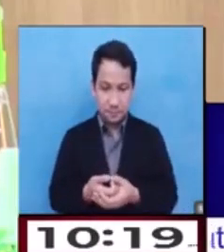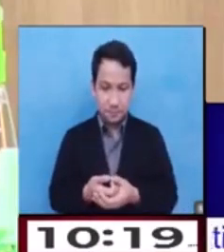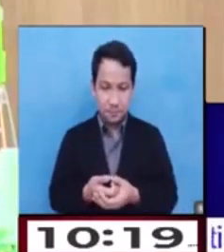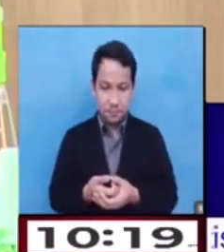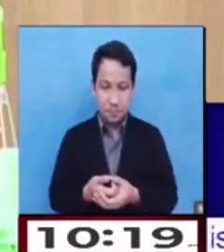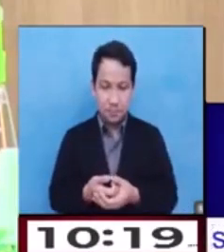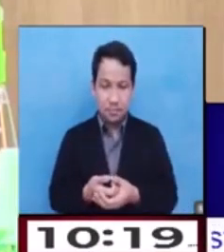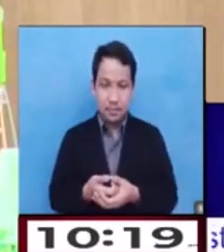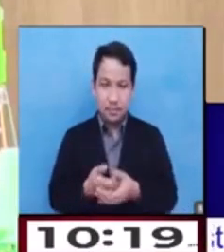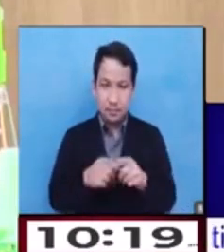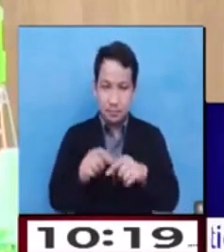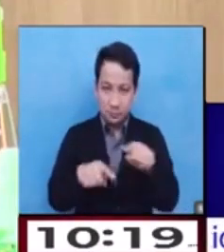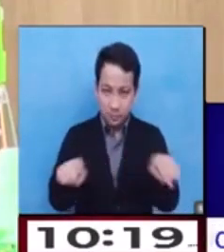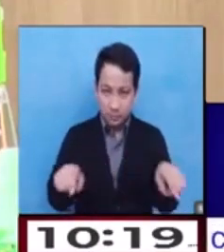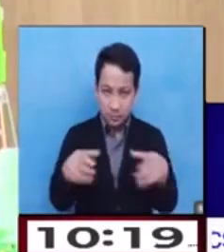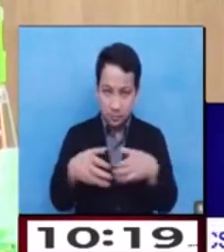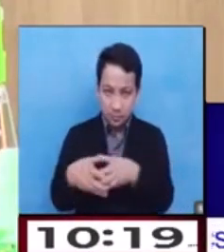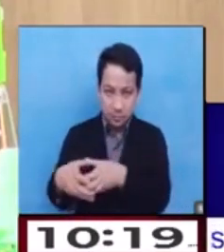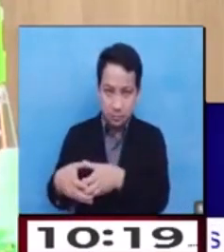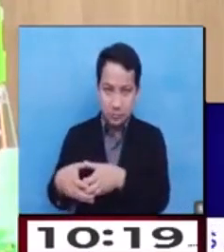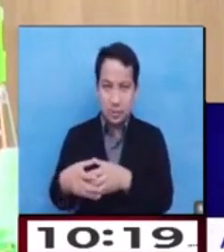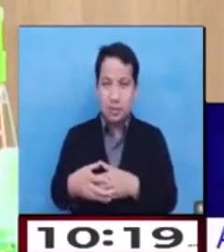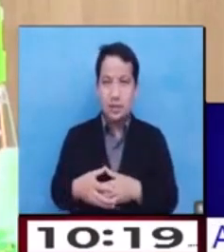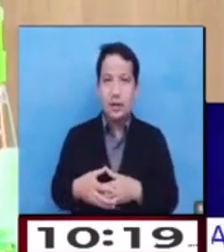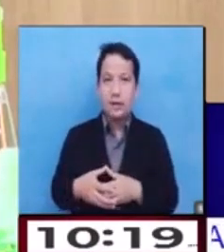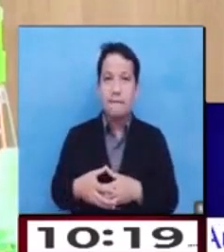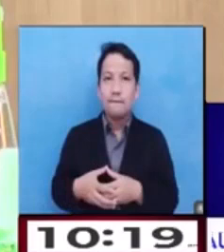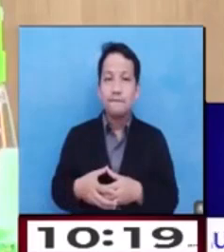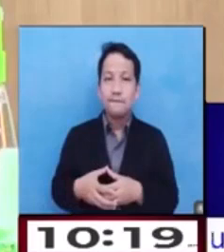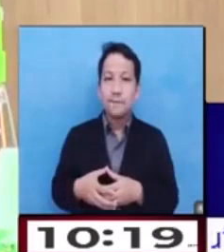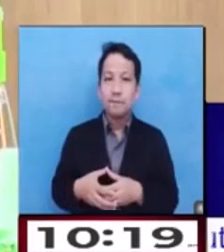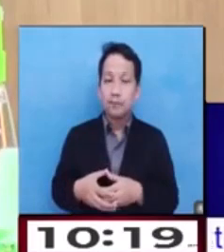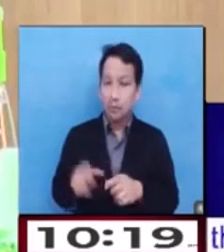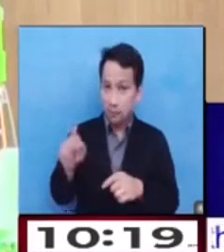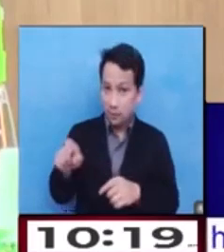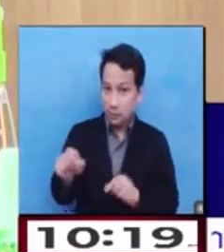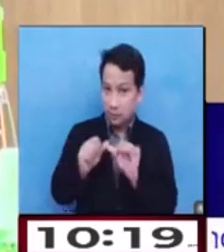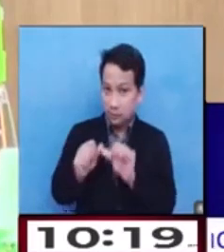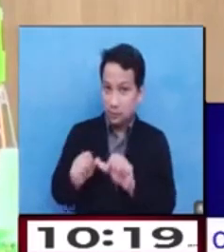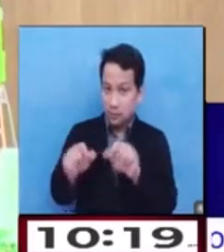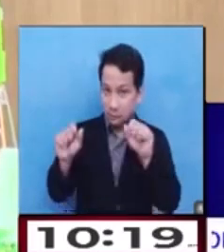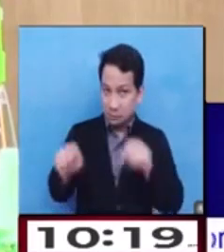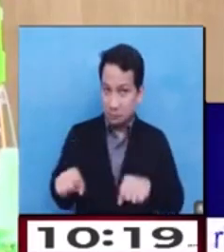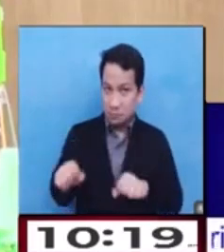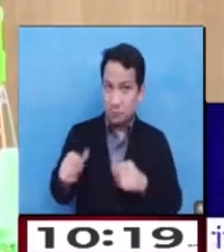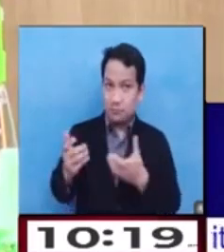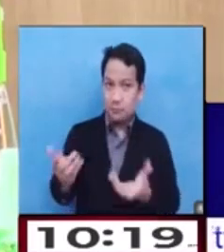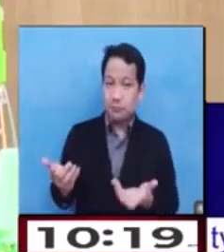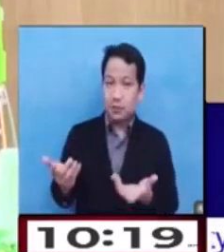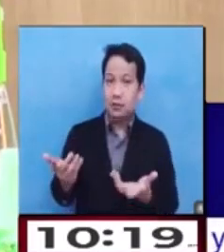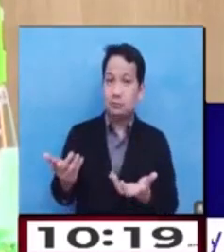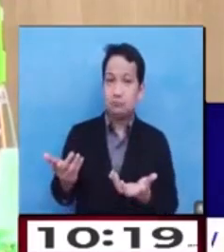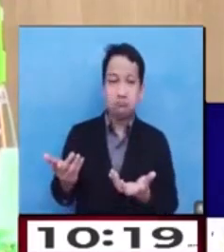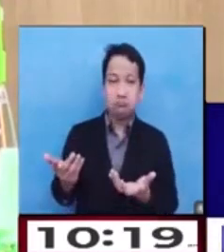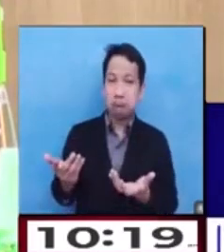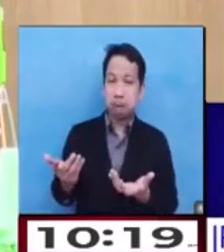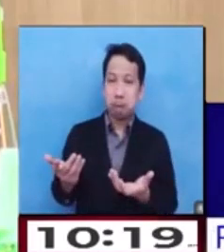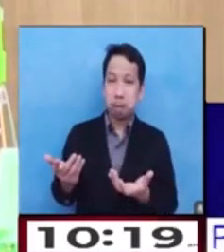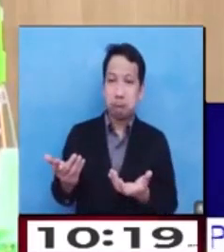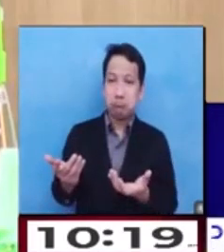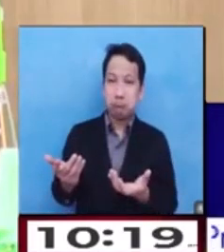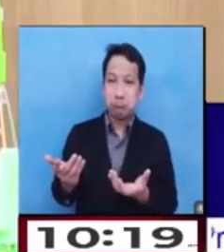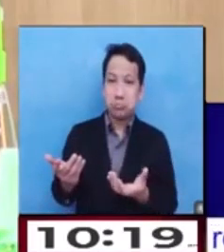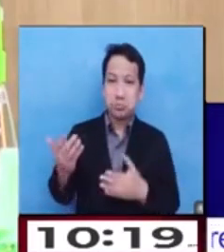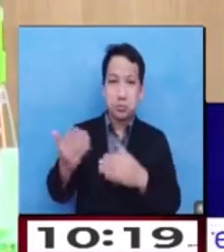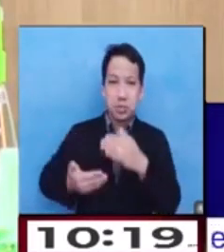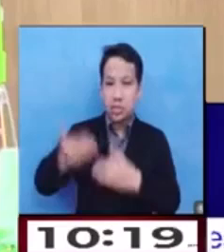through different channels. On the demand side, it can affect high inflation